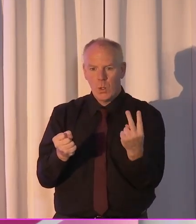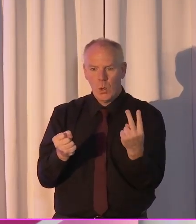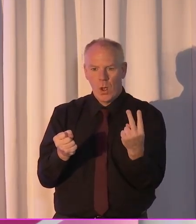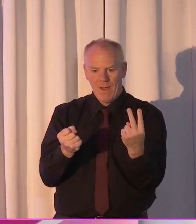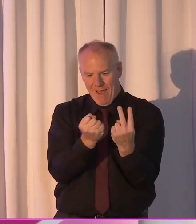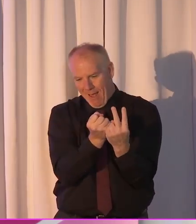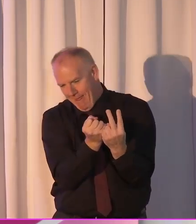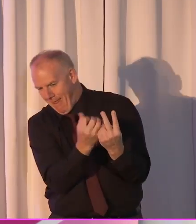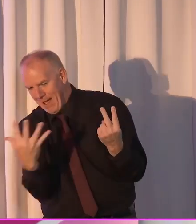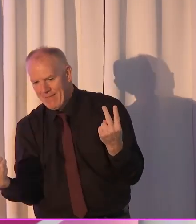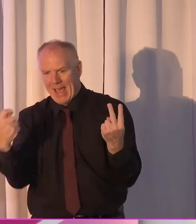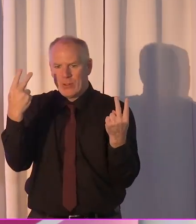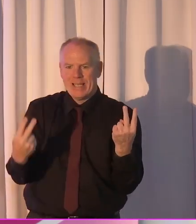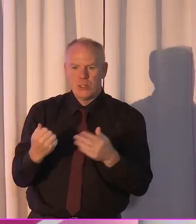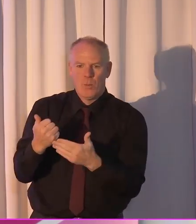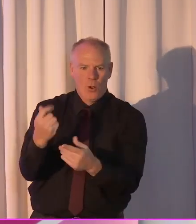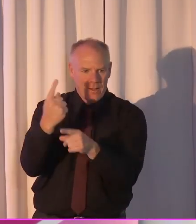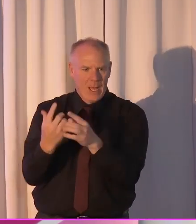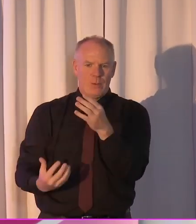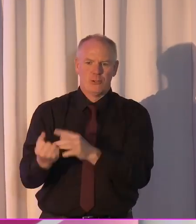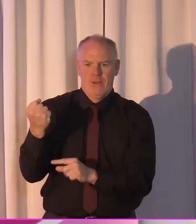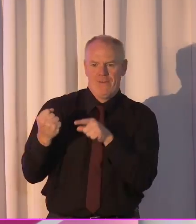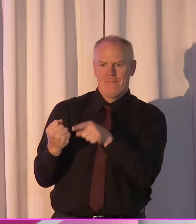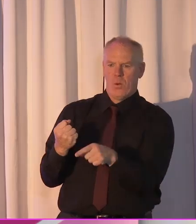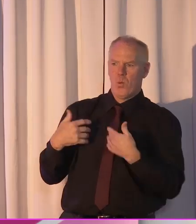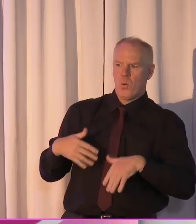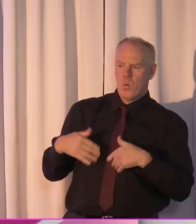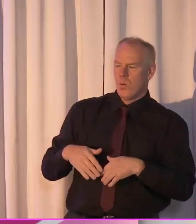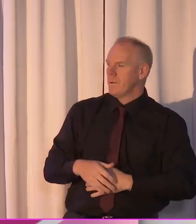awful lot of extra need and support to actually get there.